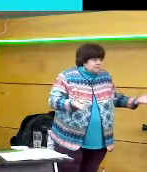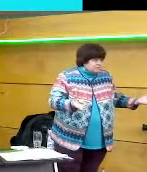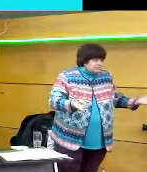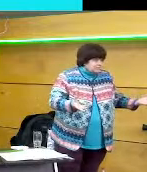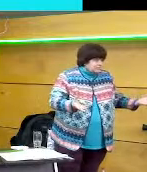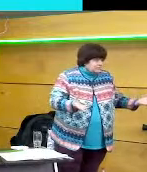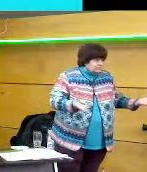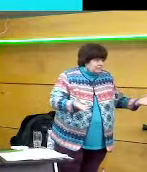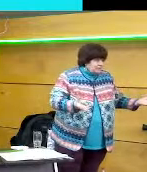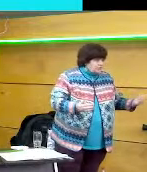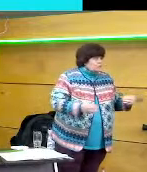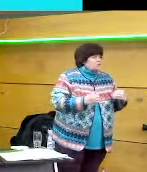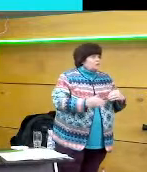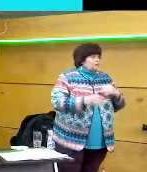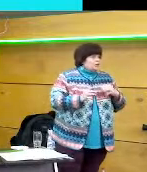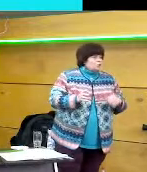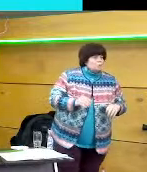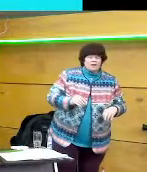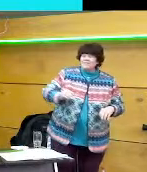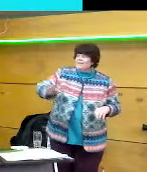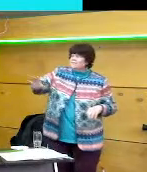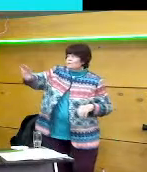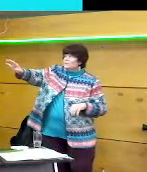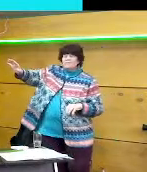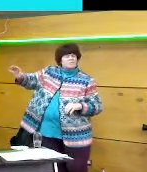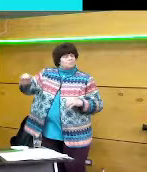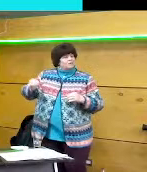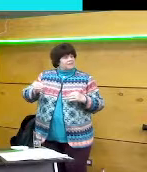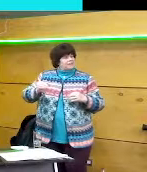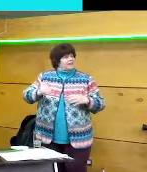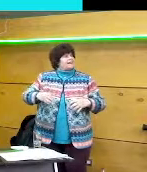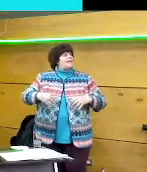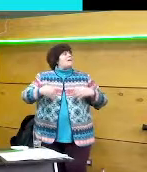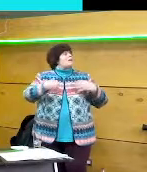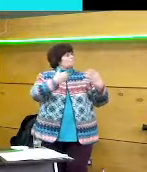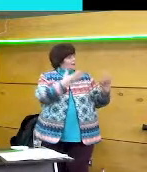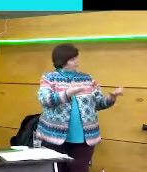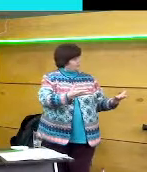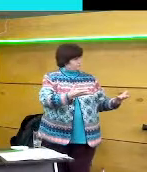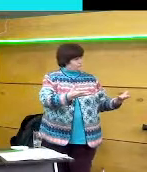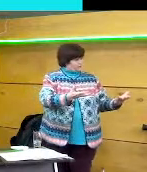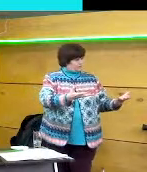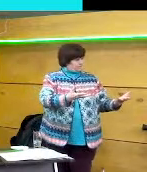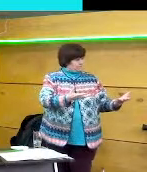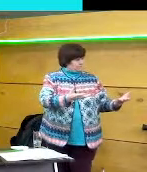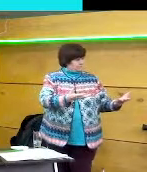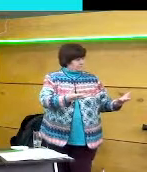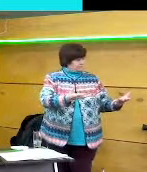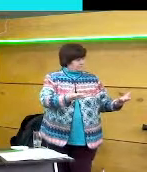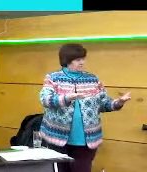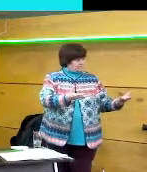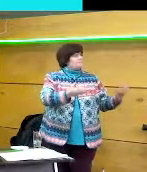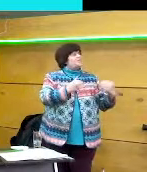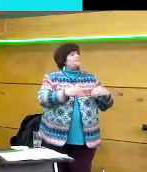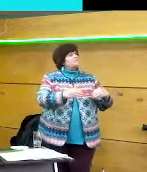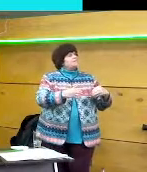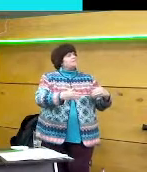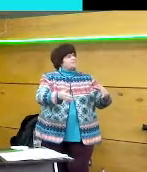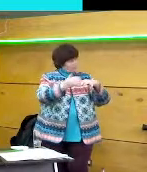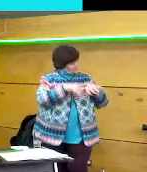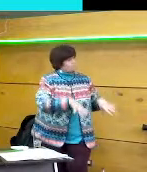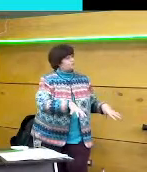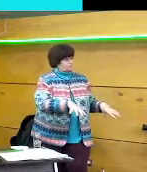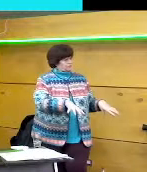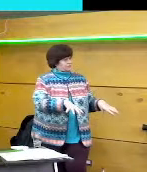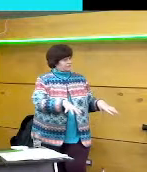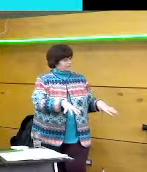example. So you want to take something simple like that and model it for them, and then